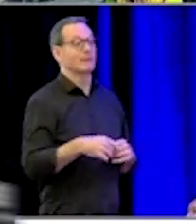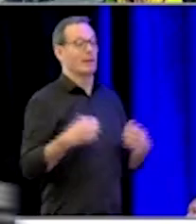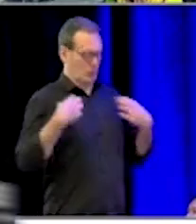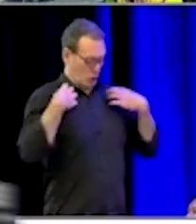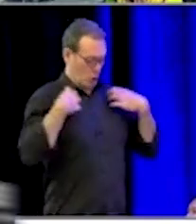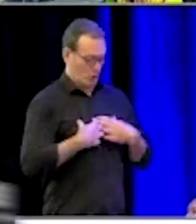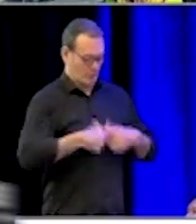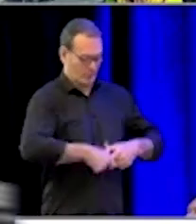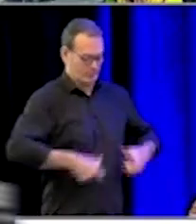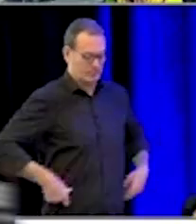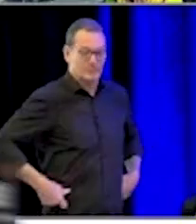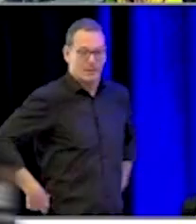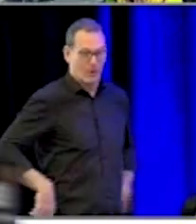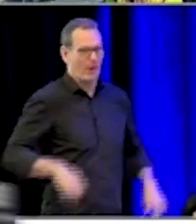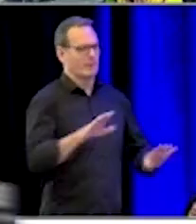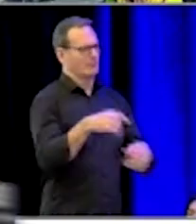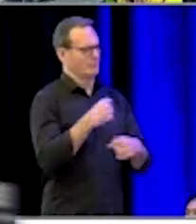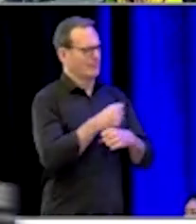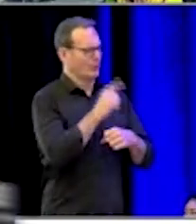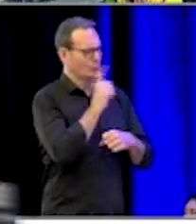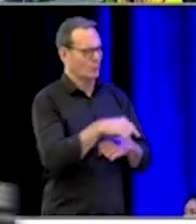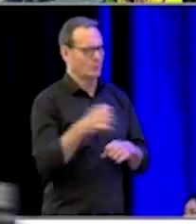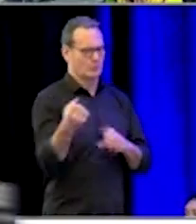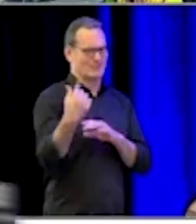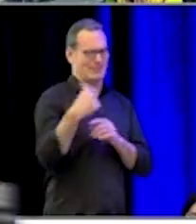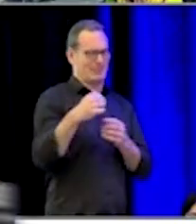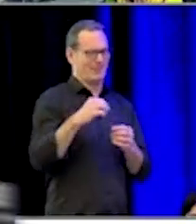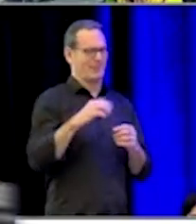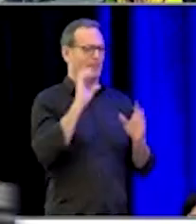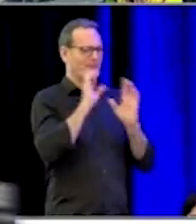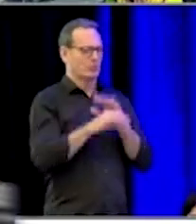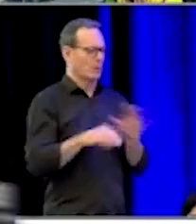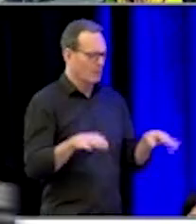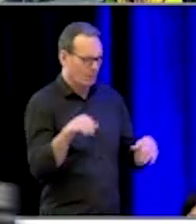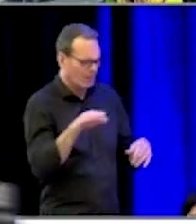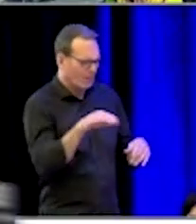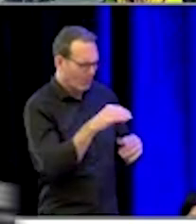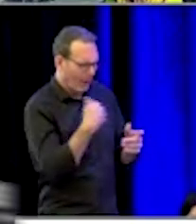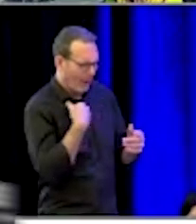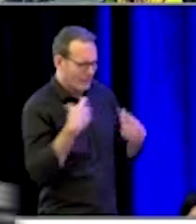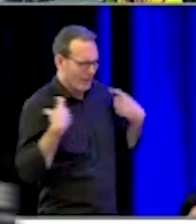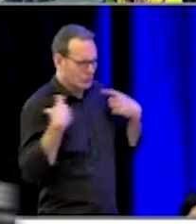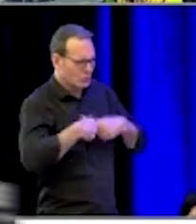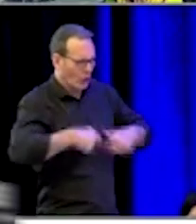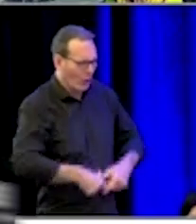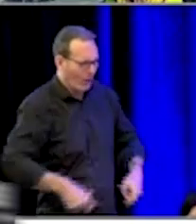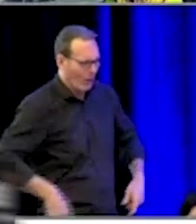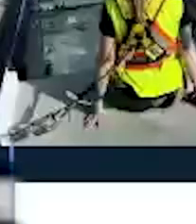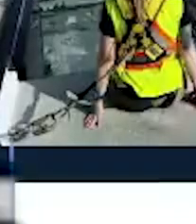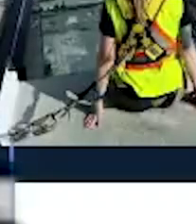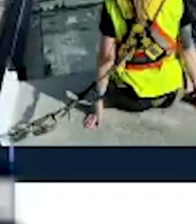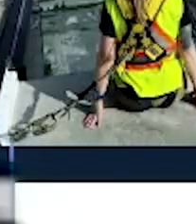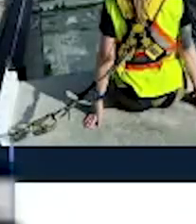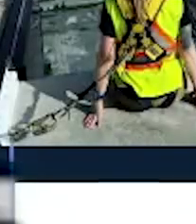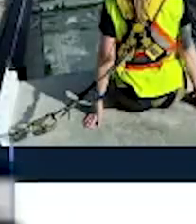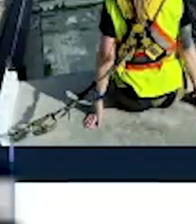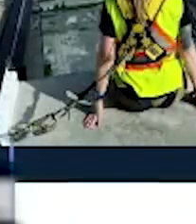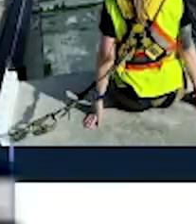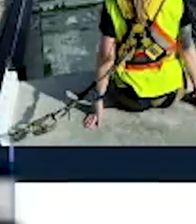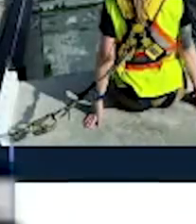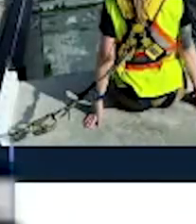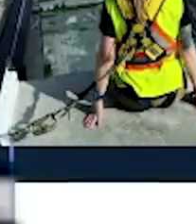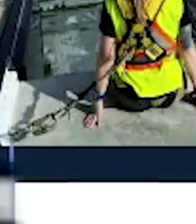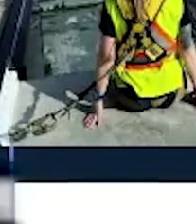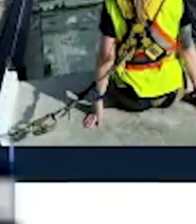harness on. And I checked that right from the beginning when she sent the photo. But I think that just says so much, you know, that she can look out. It's a bright future. And she's